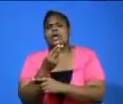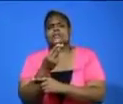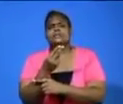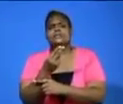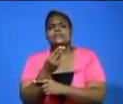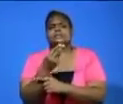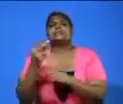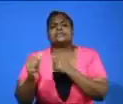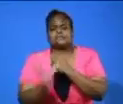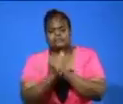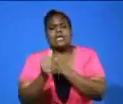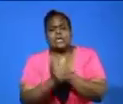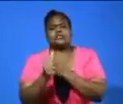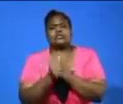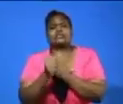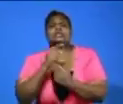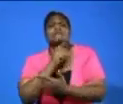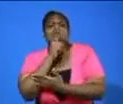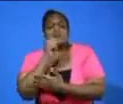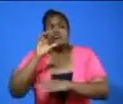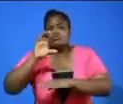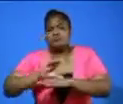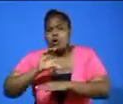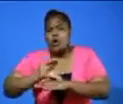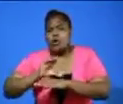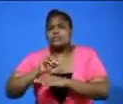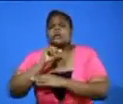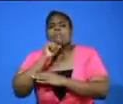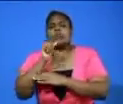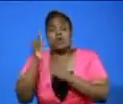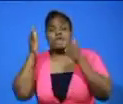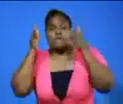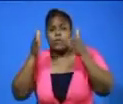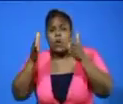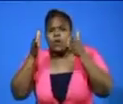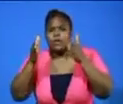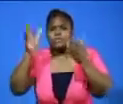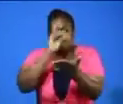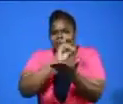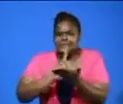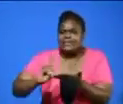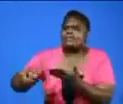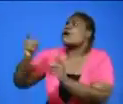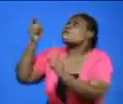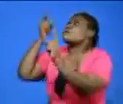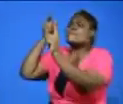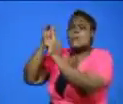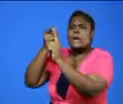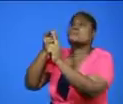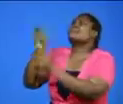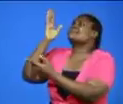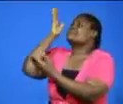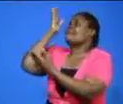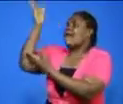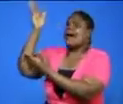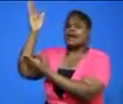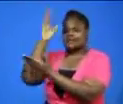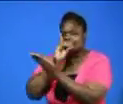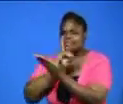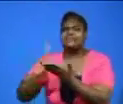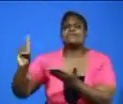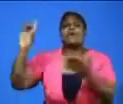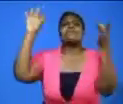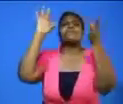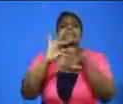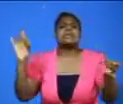leveled against the remnant church. But our focus is on the divine purpose and God's divine